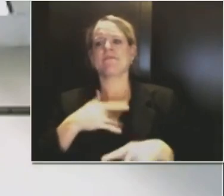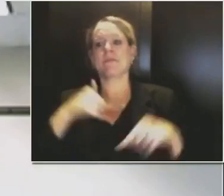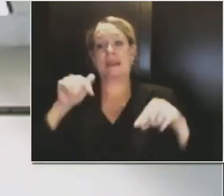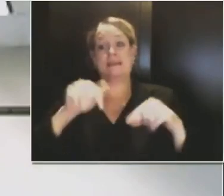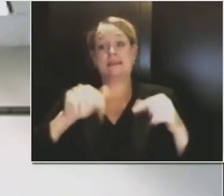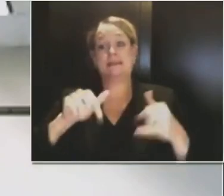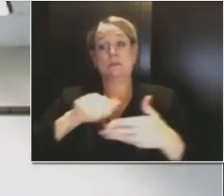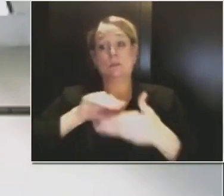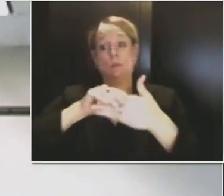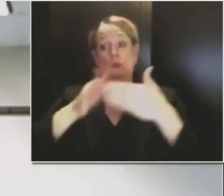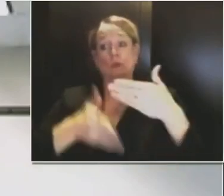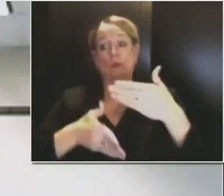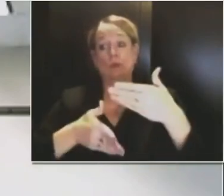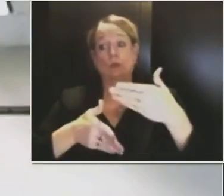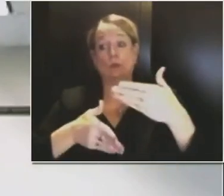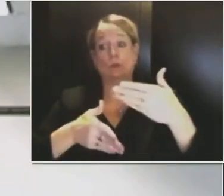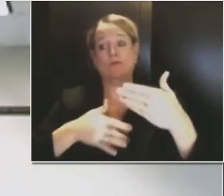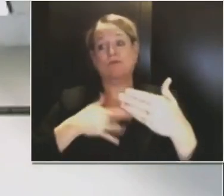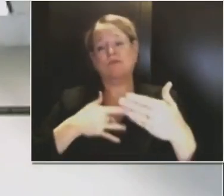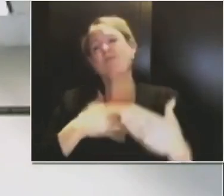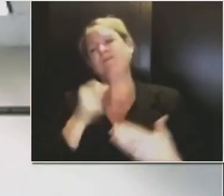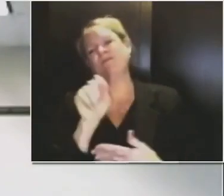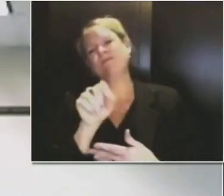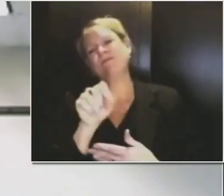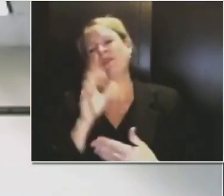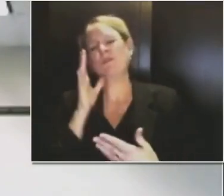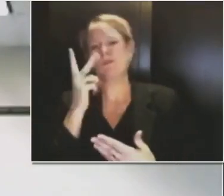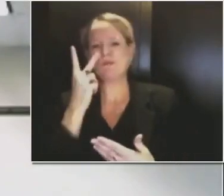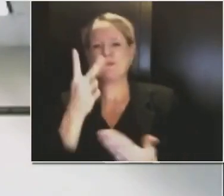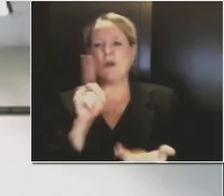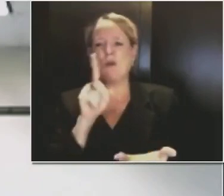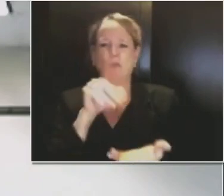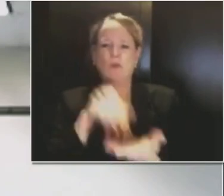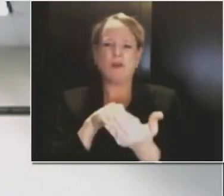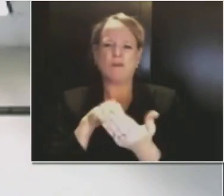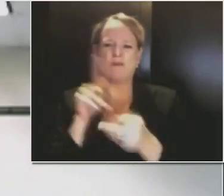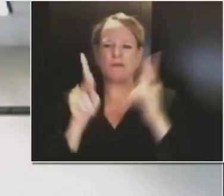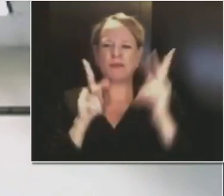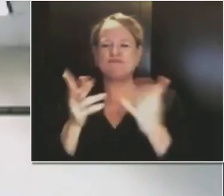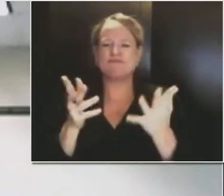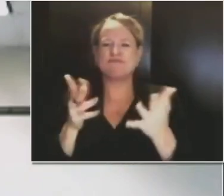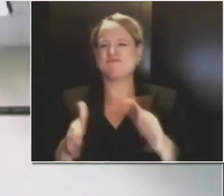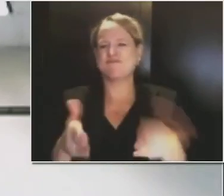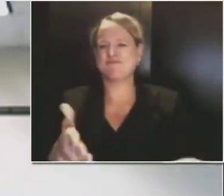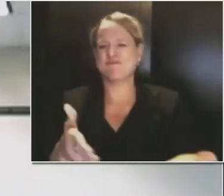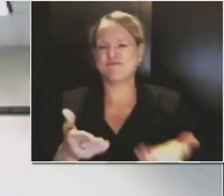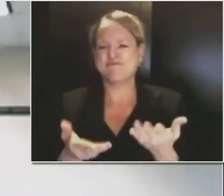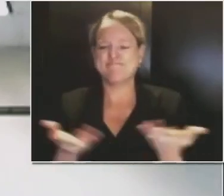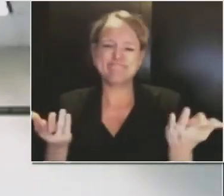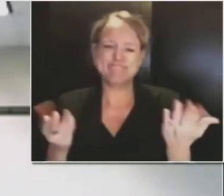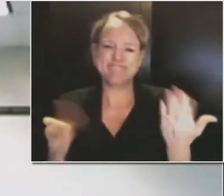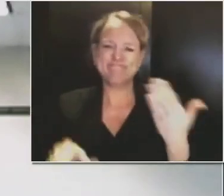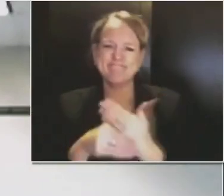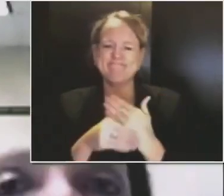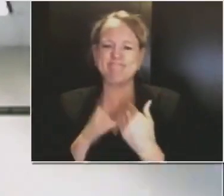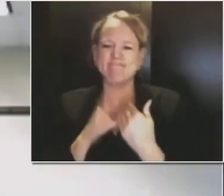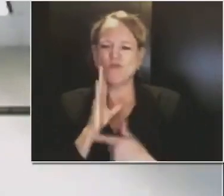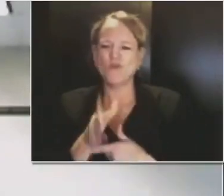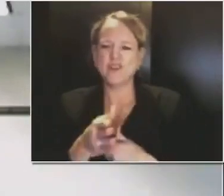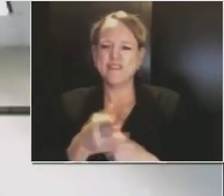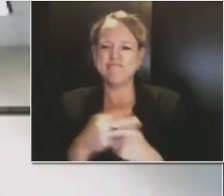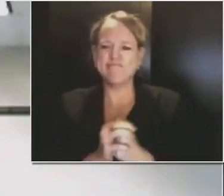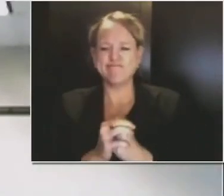down on, even though we all have COVID fatigue, we have quarantine fatigue,